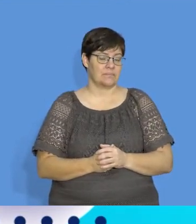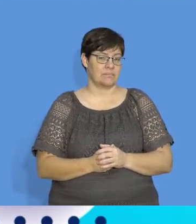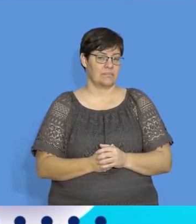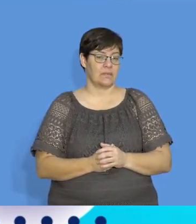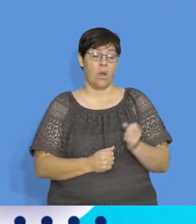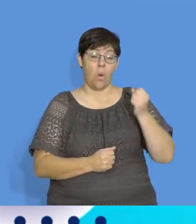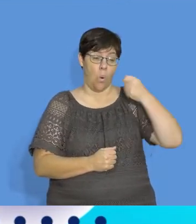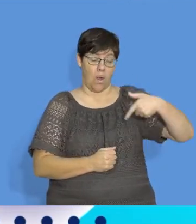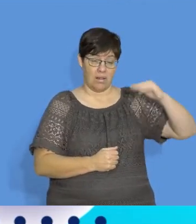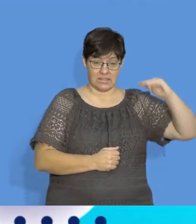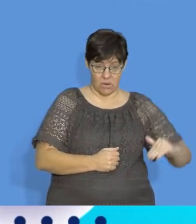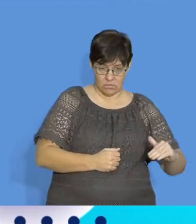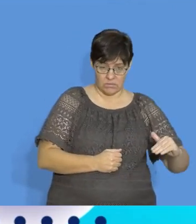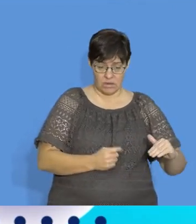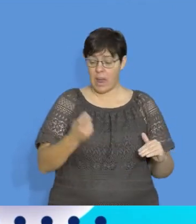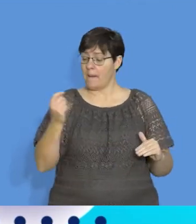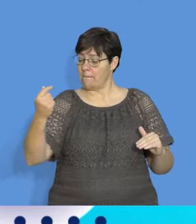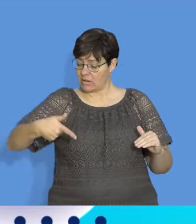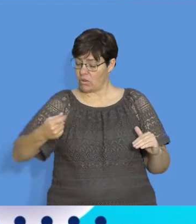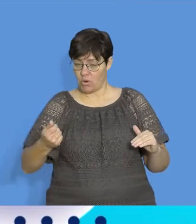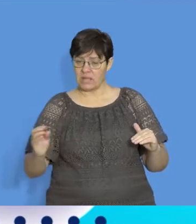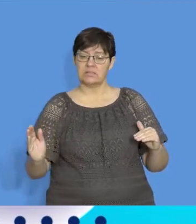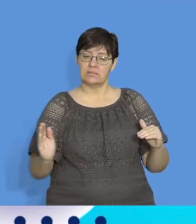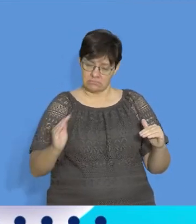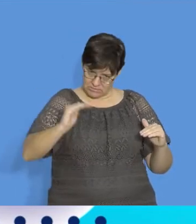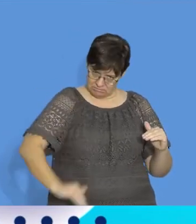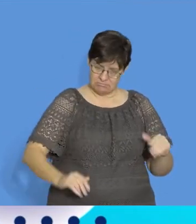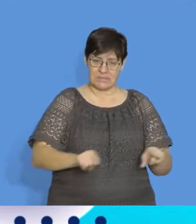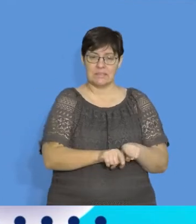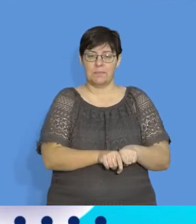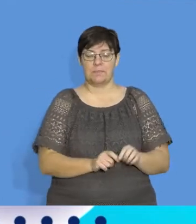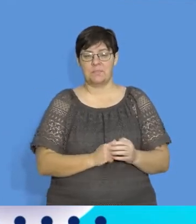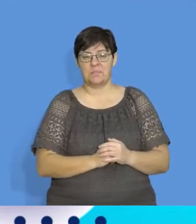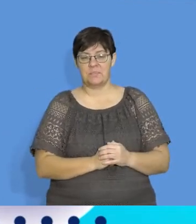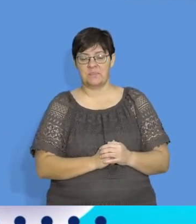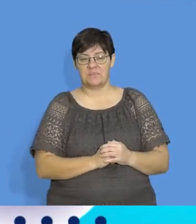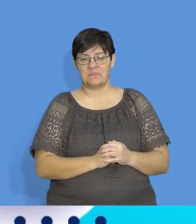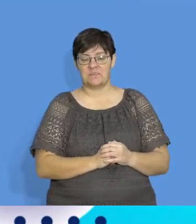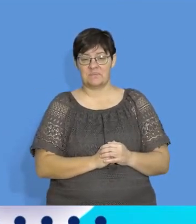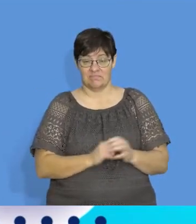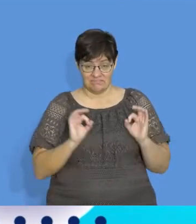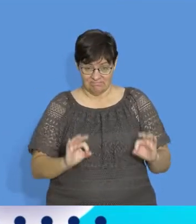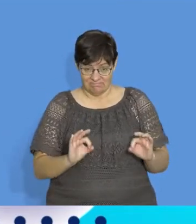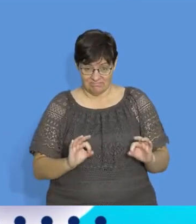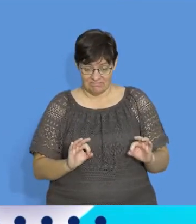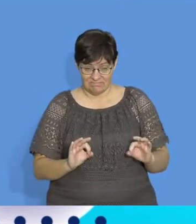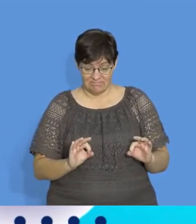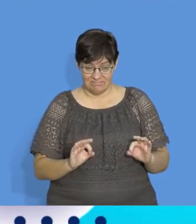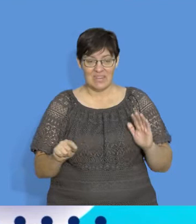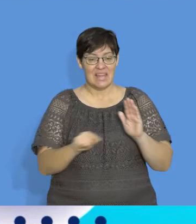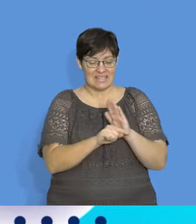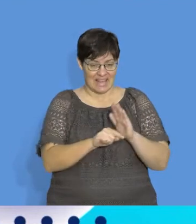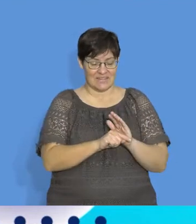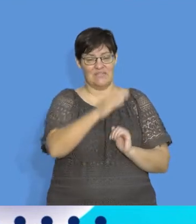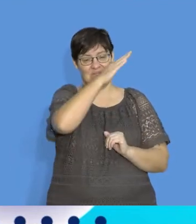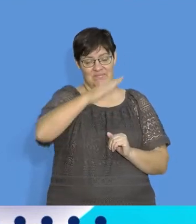The oil price goes down. The petrol price goes down. Are we together?